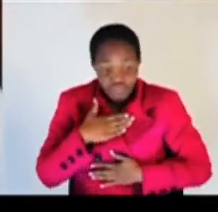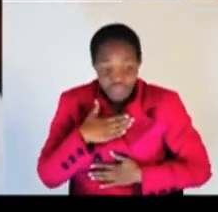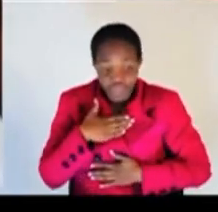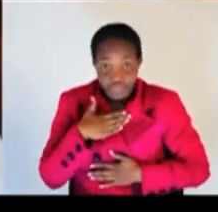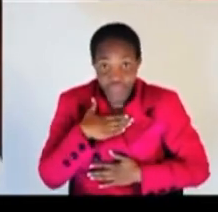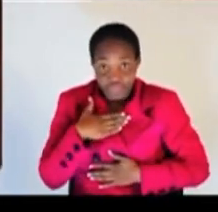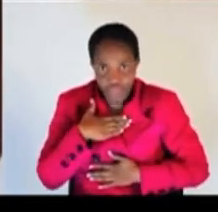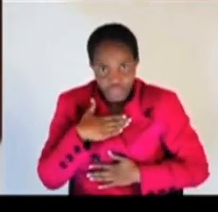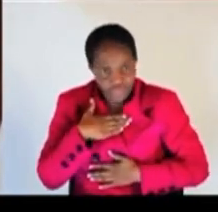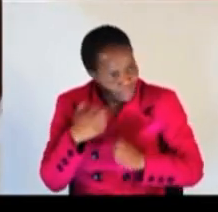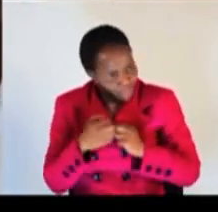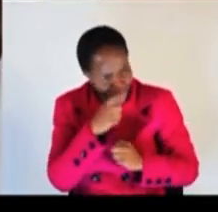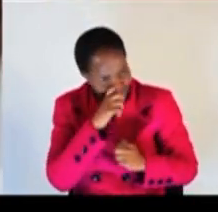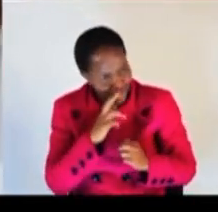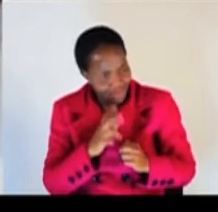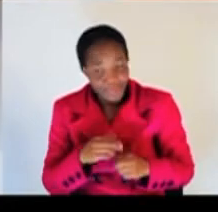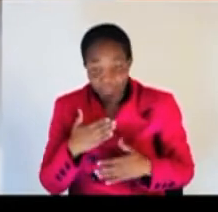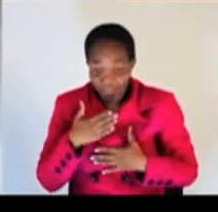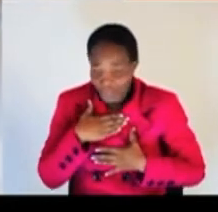What's with you, sister?